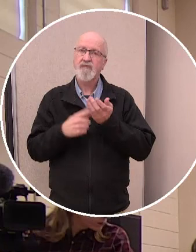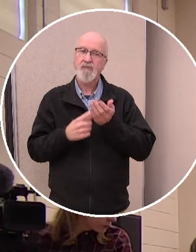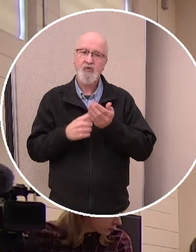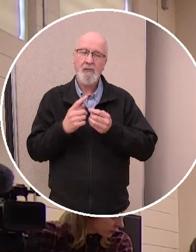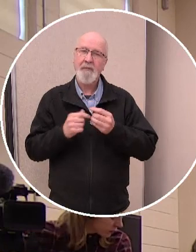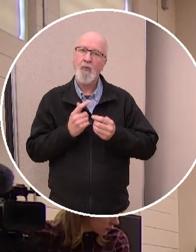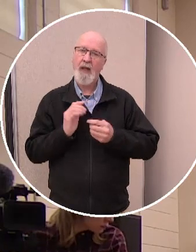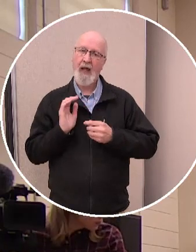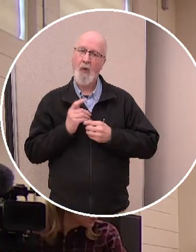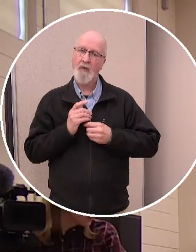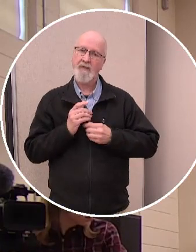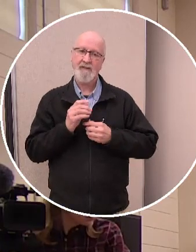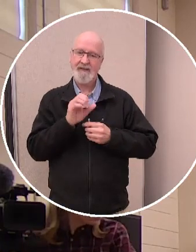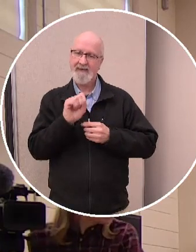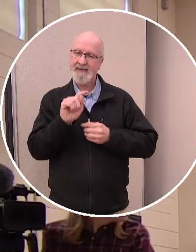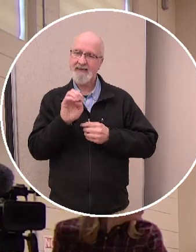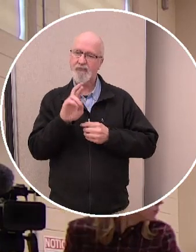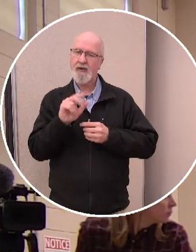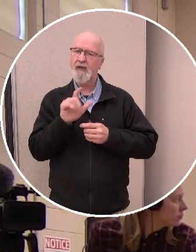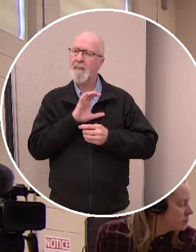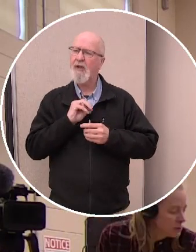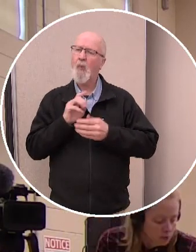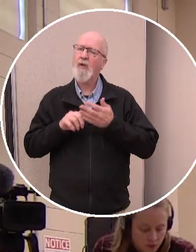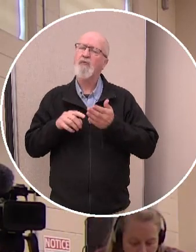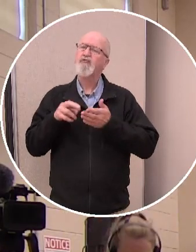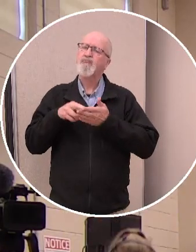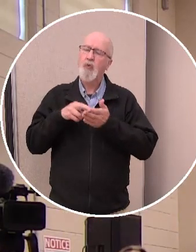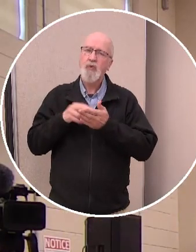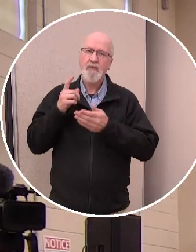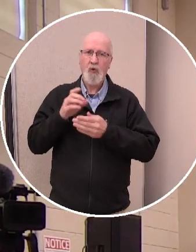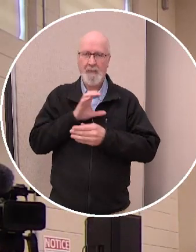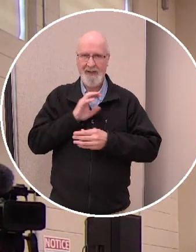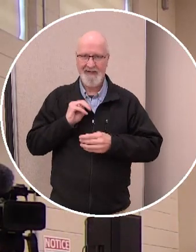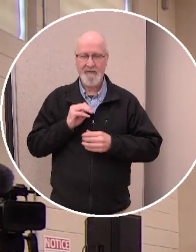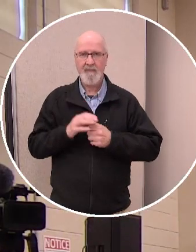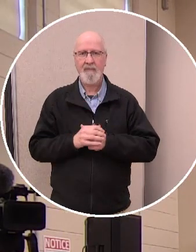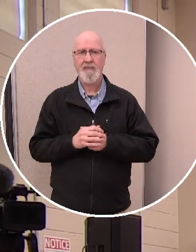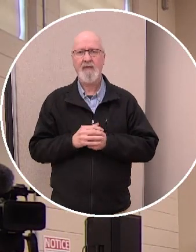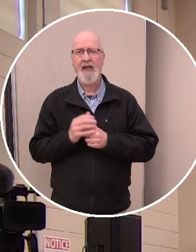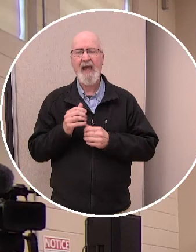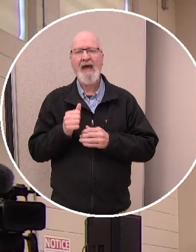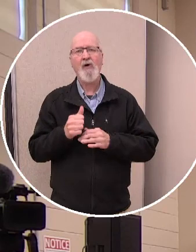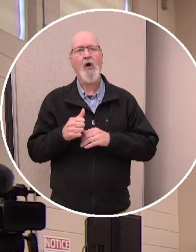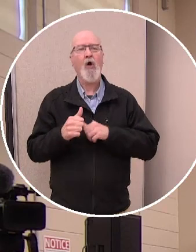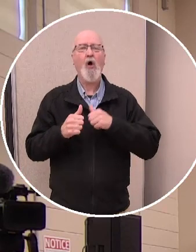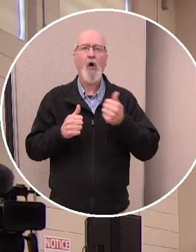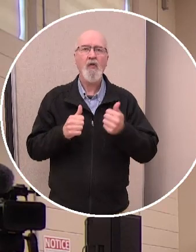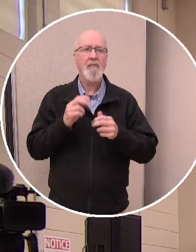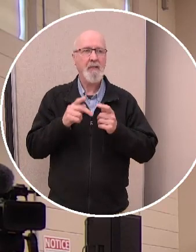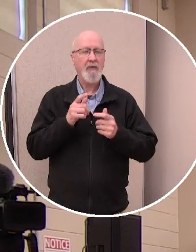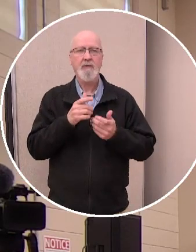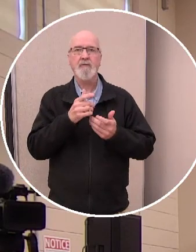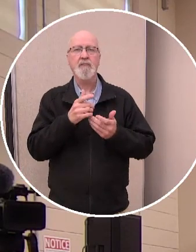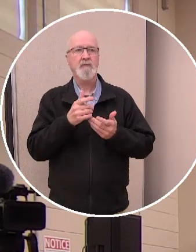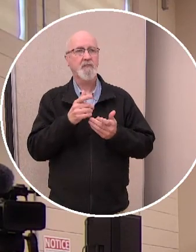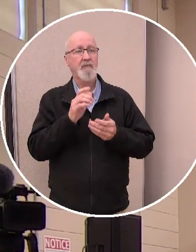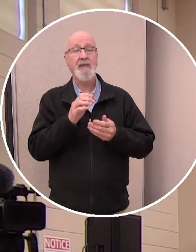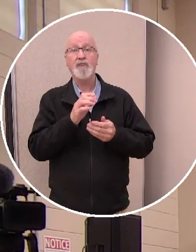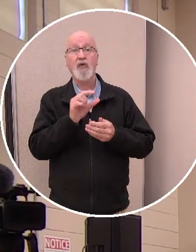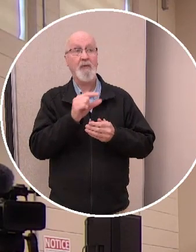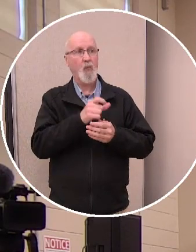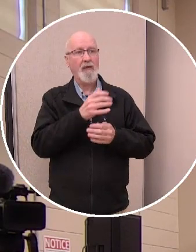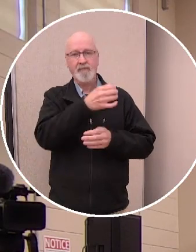mandate of the steering committee itself. There are other representatives that the department was seeking out to serve on that steering